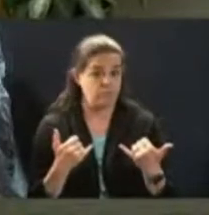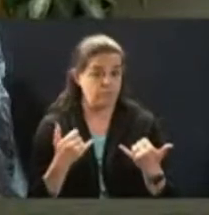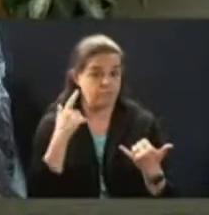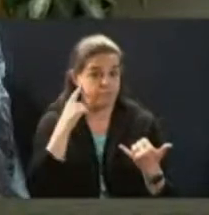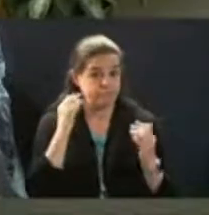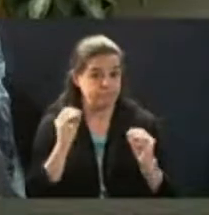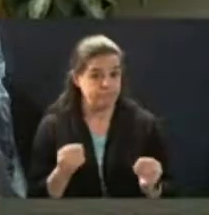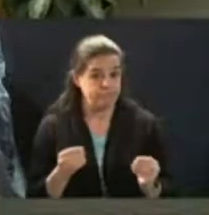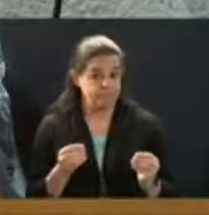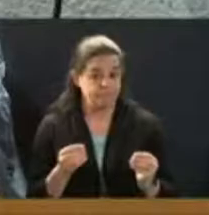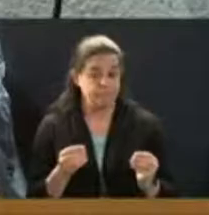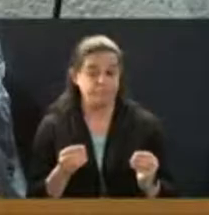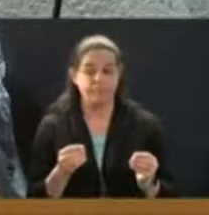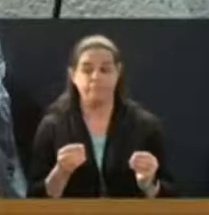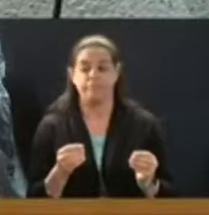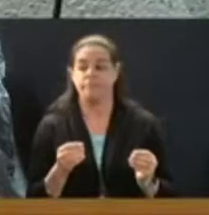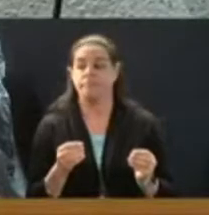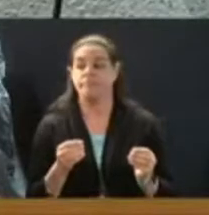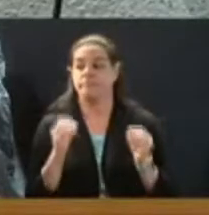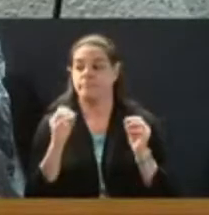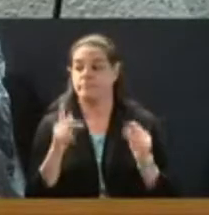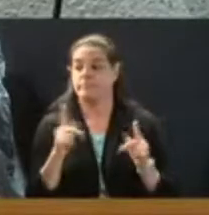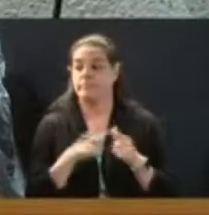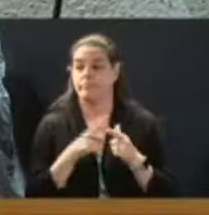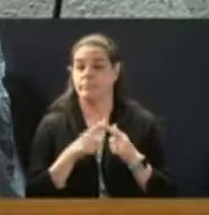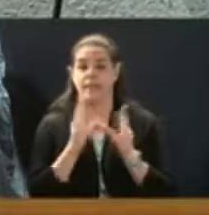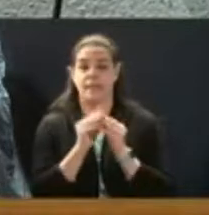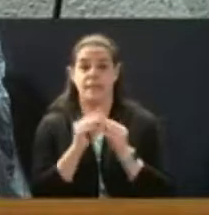okay, then our meeting